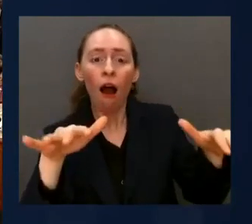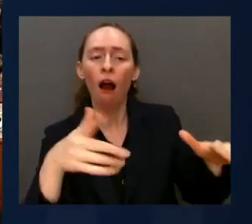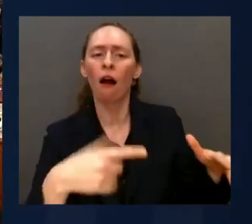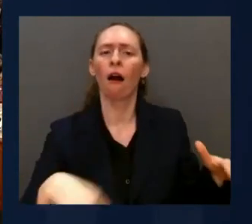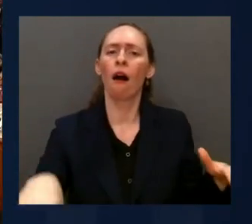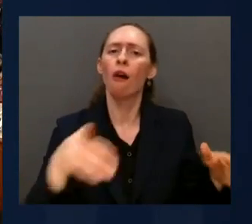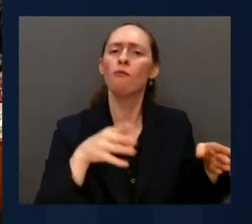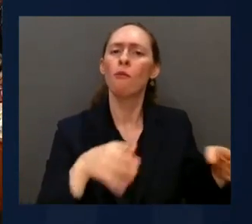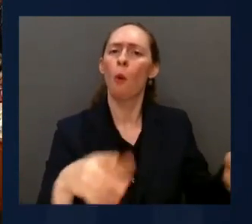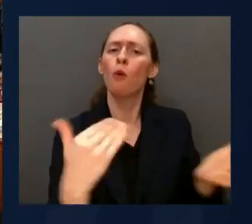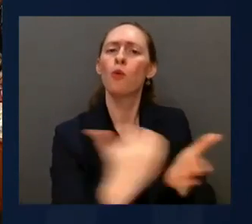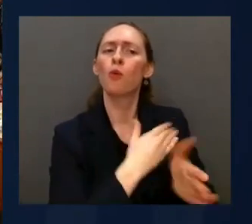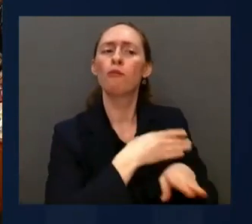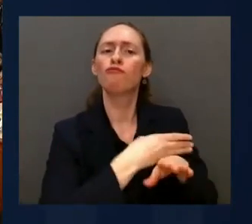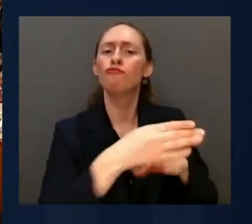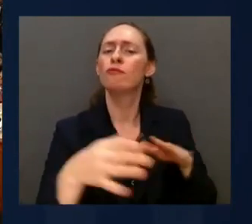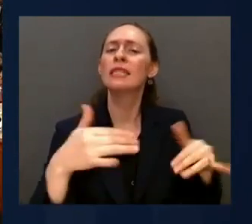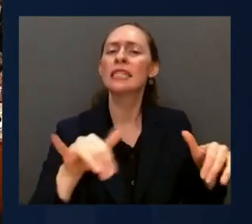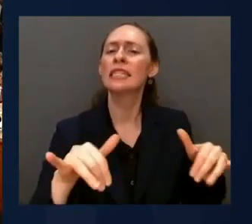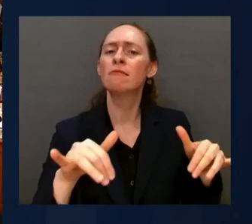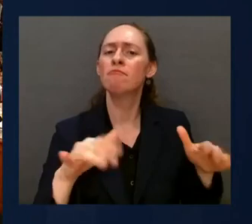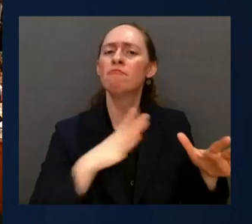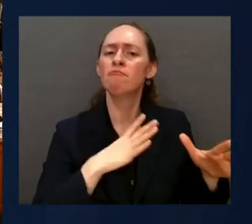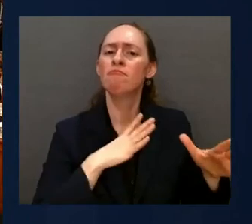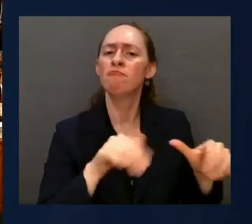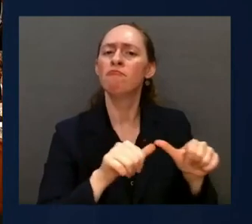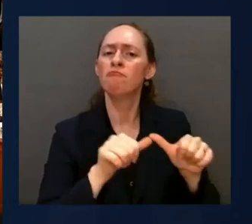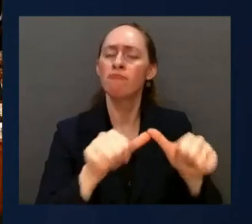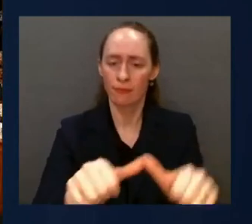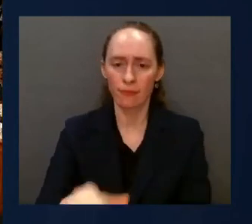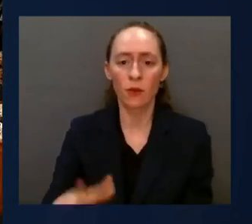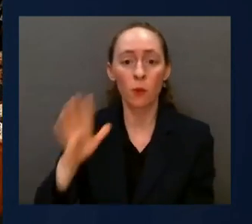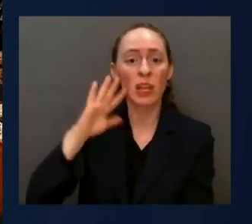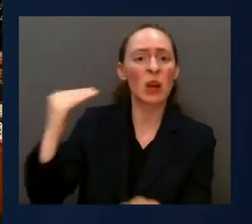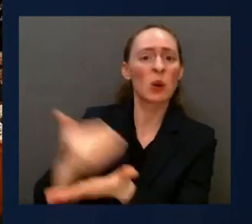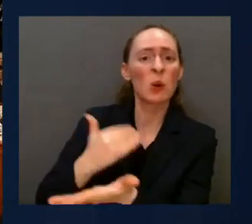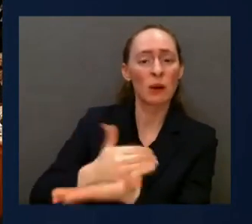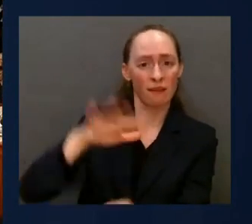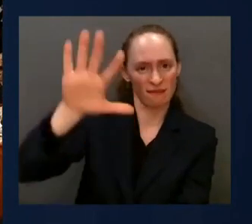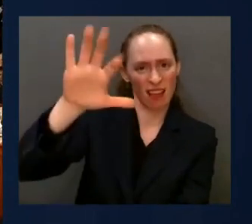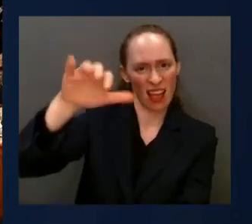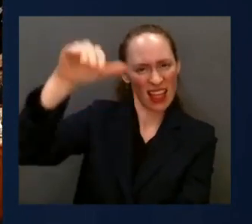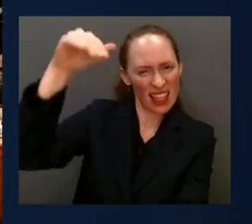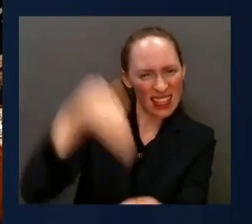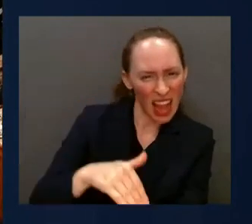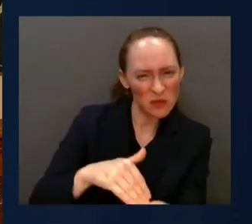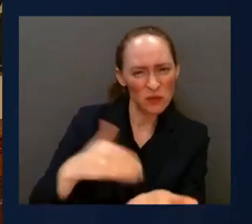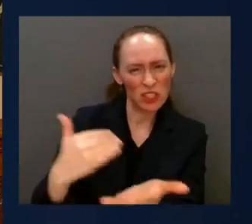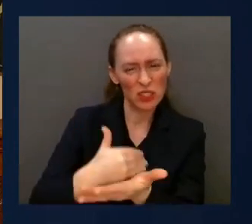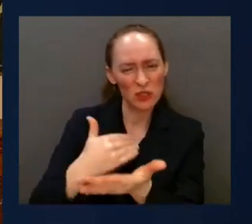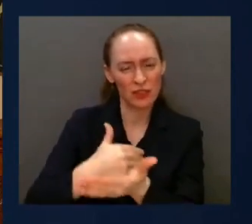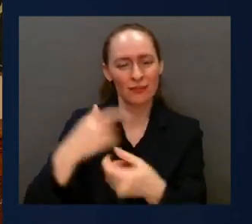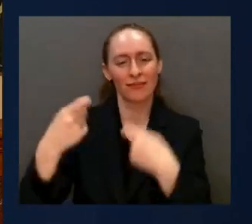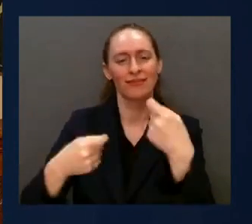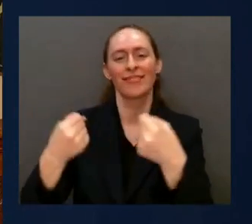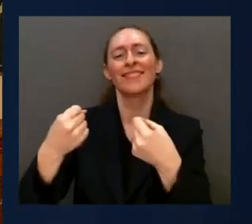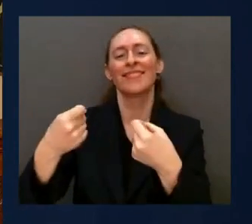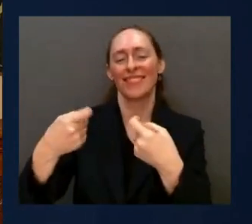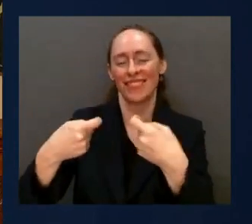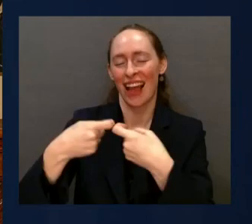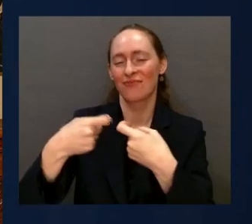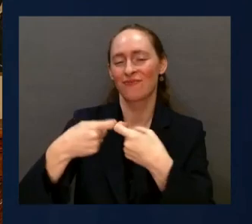build 500,000 electric vehicle charging stations installed across the country by tens of thousands of IBEW